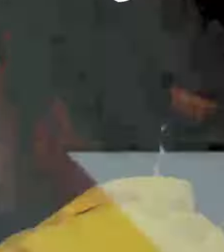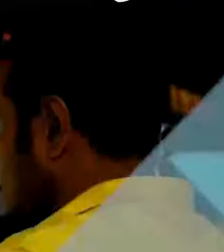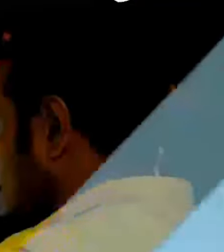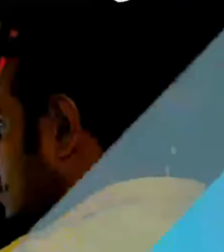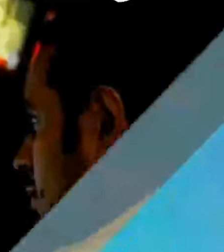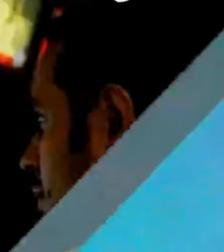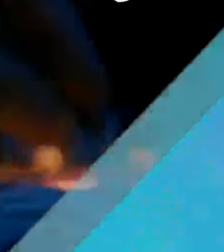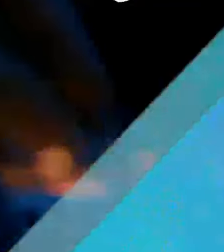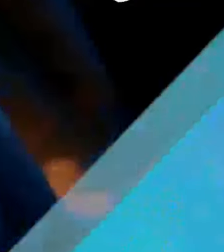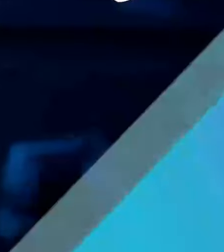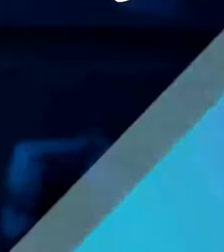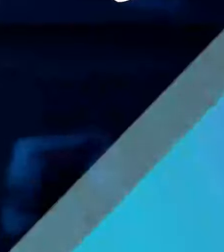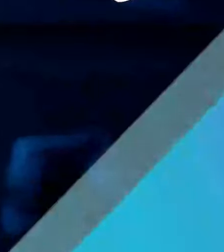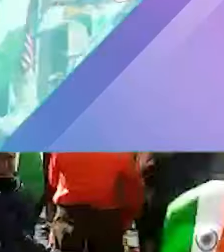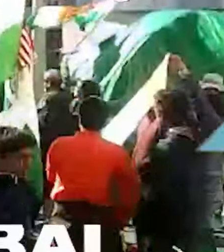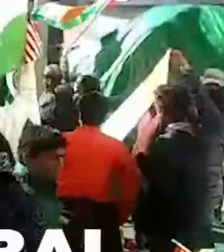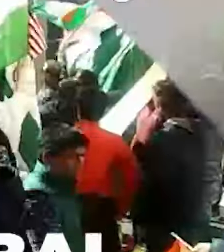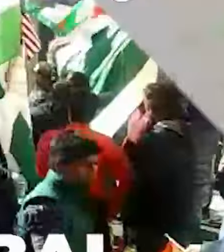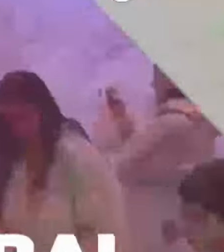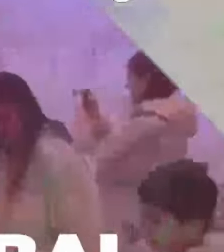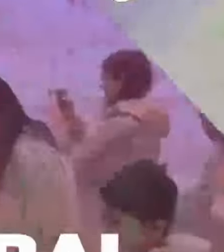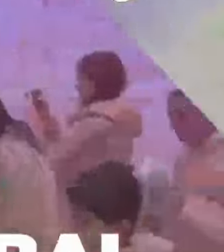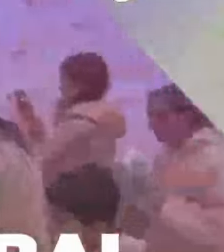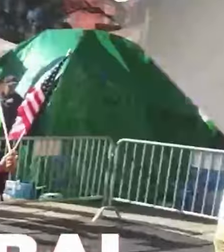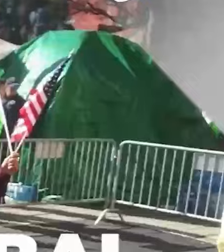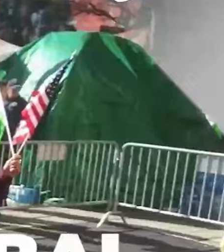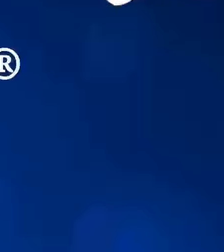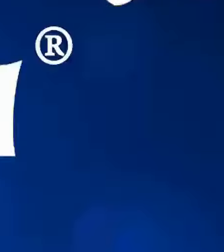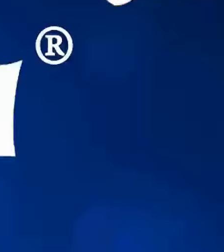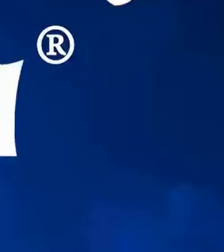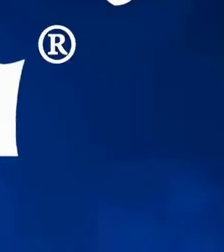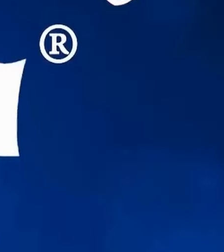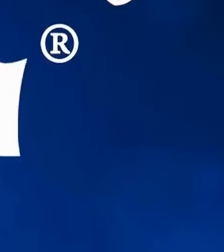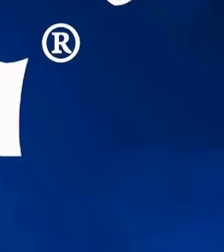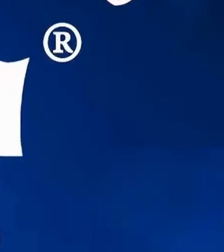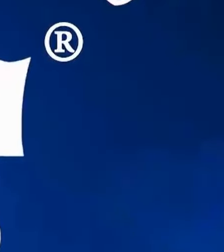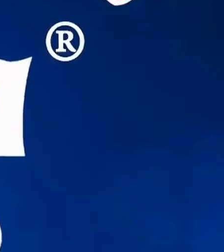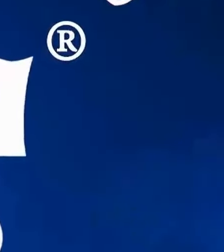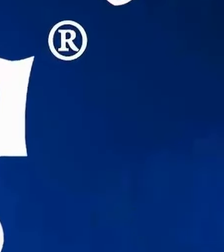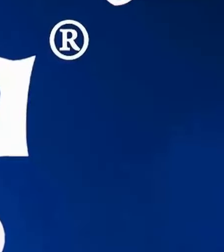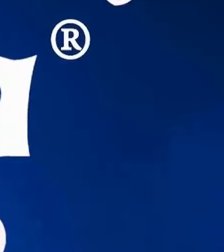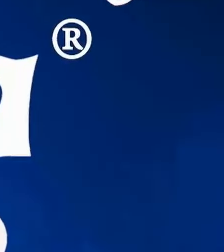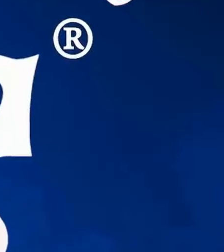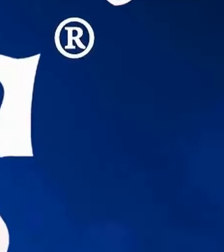News, views, voices of the global Indian community. India Abroad.